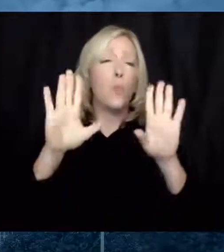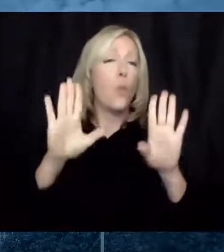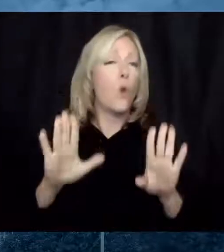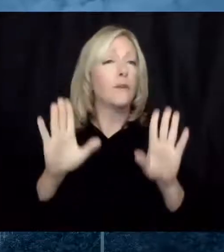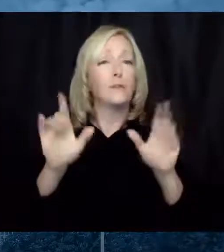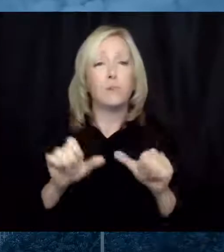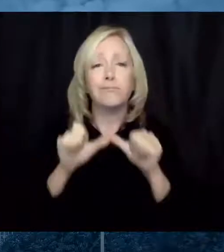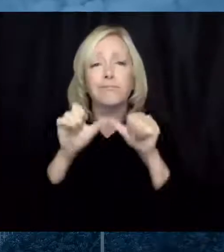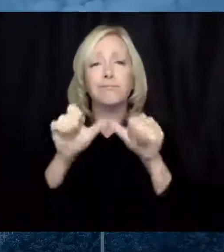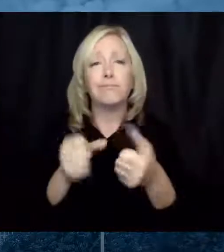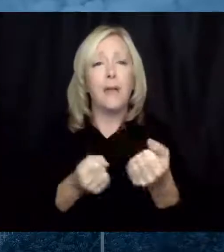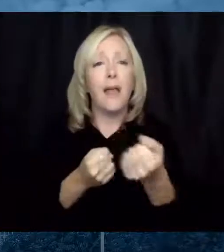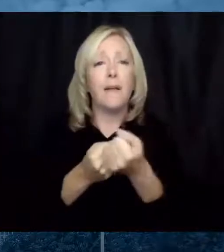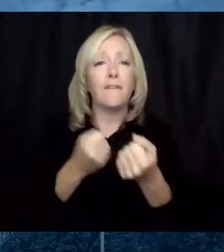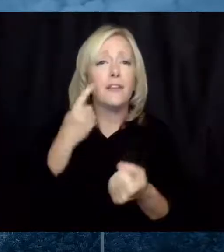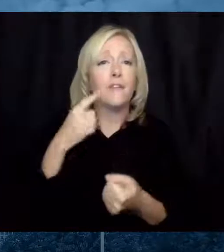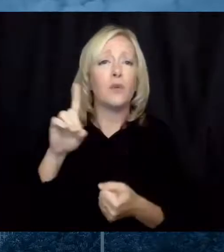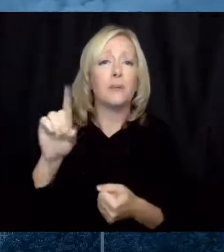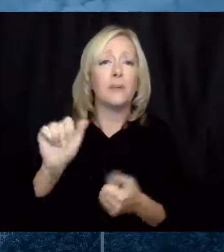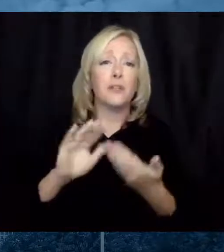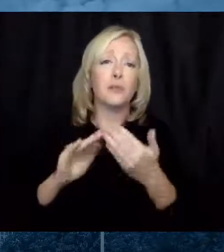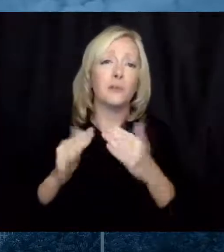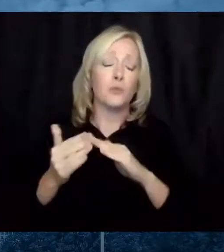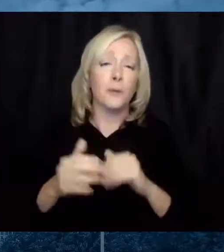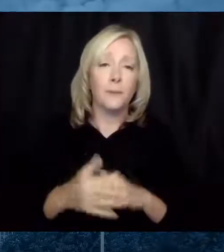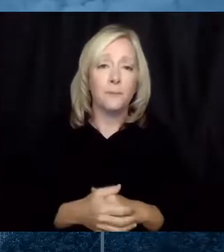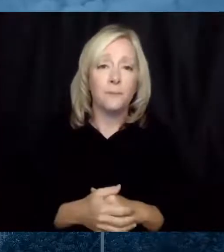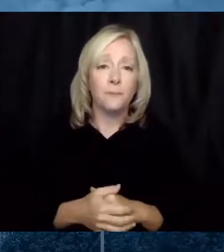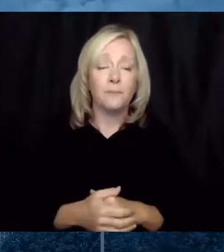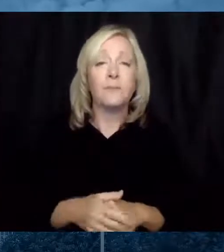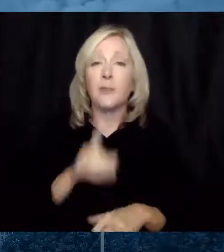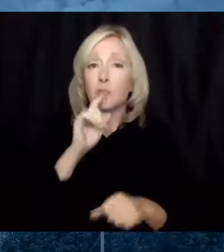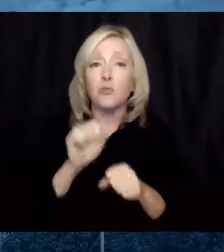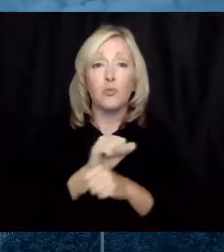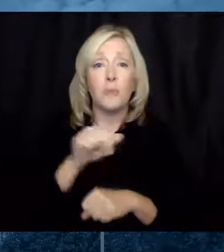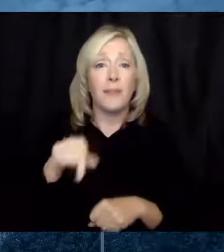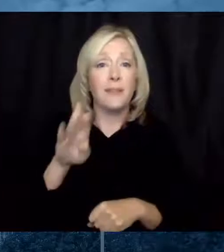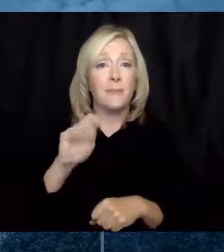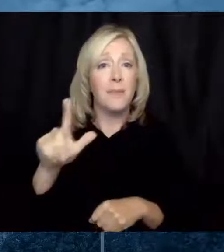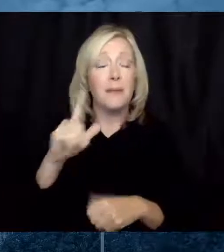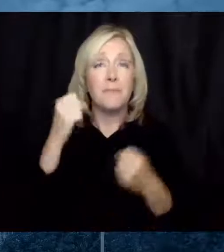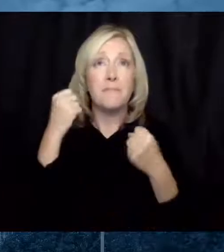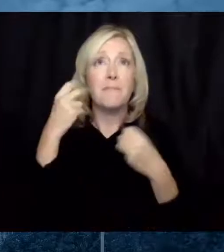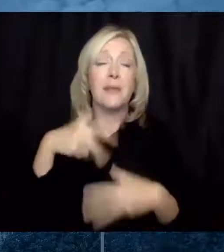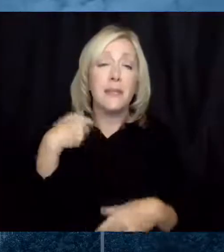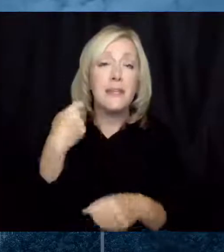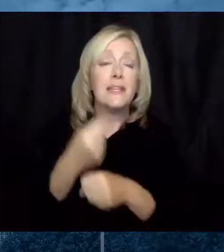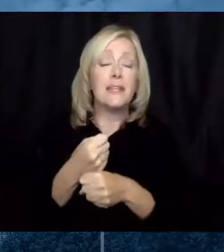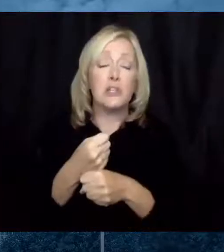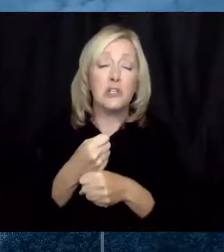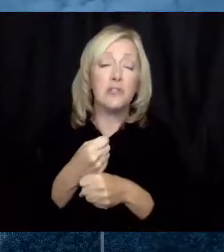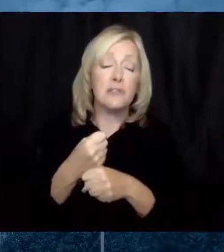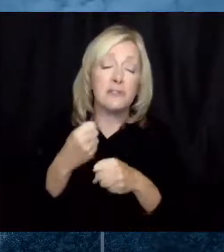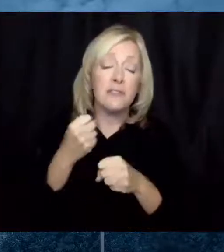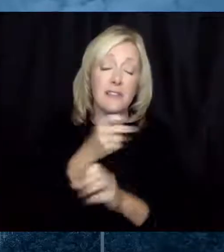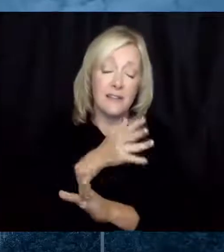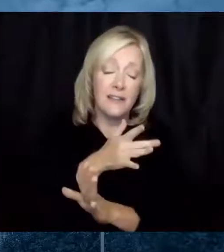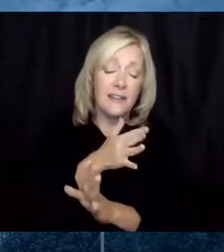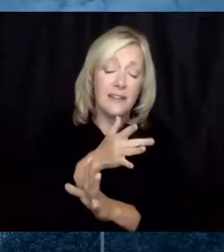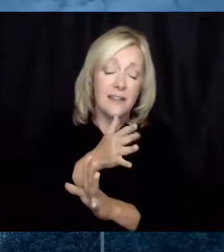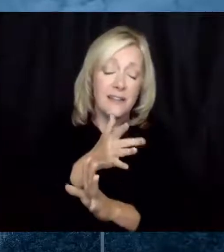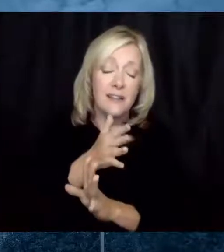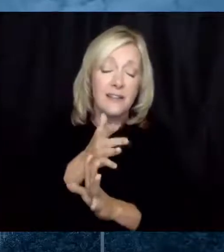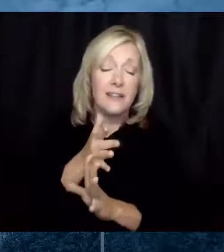disabilities. This is years in the making. I think, Deb, we started talking about this 10 years ago?